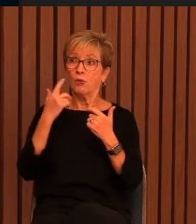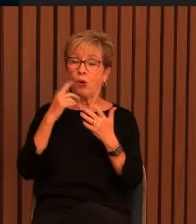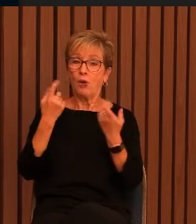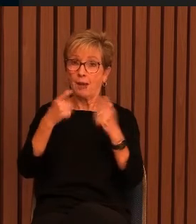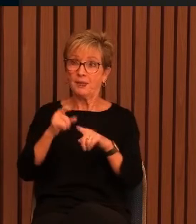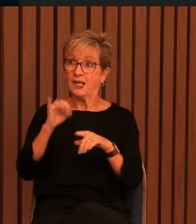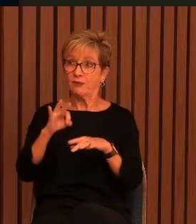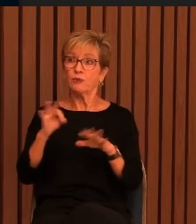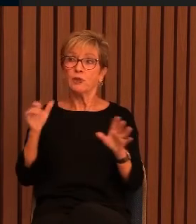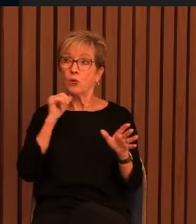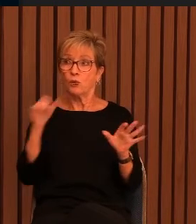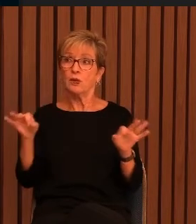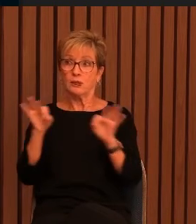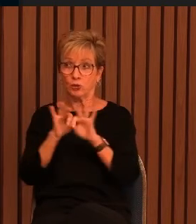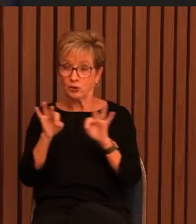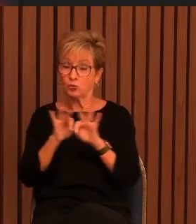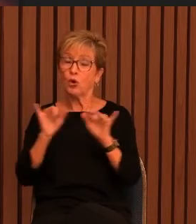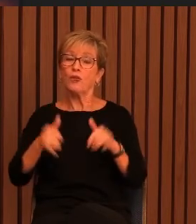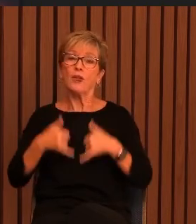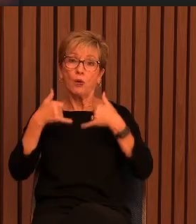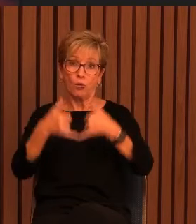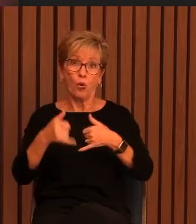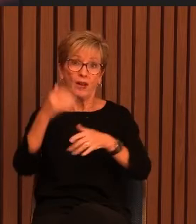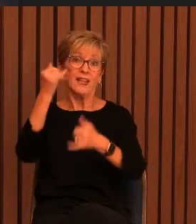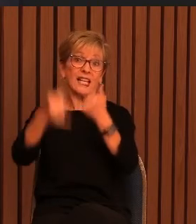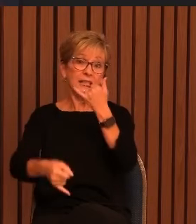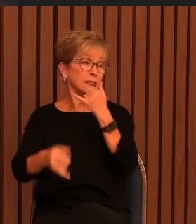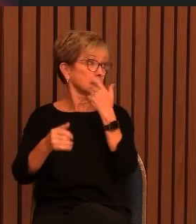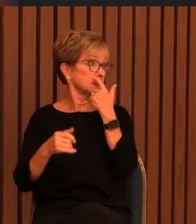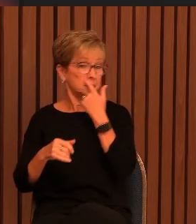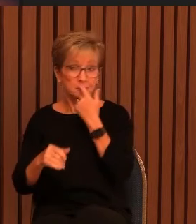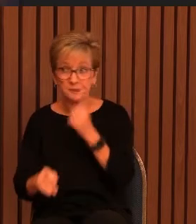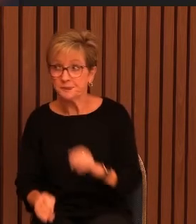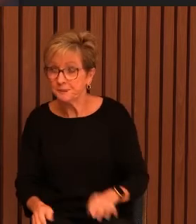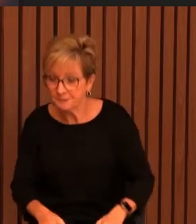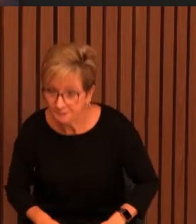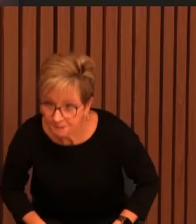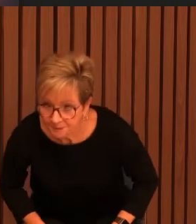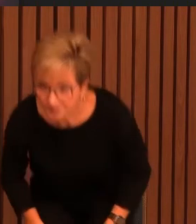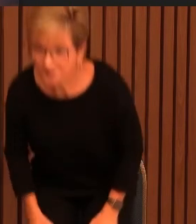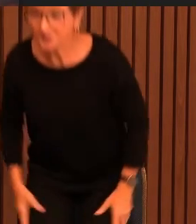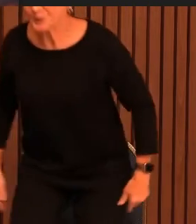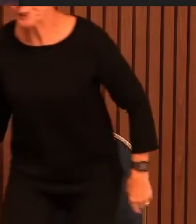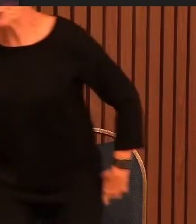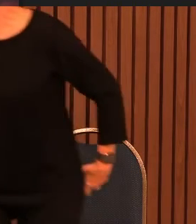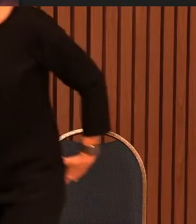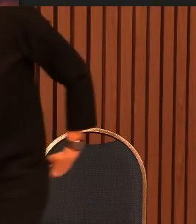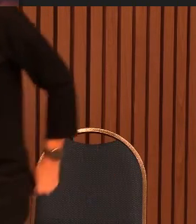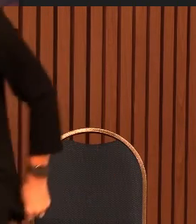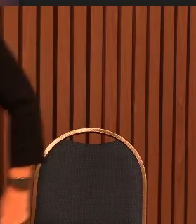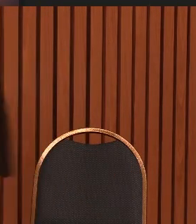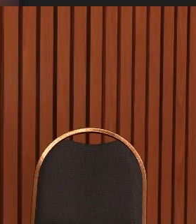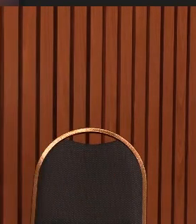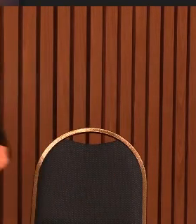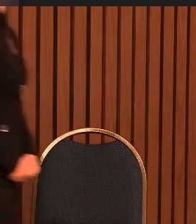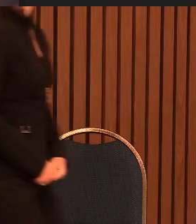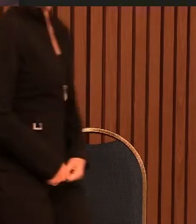it's the right one. Thank you. Any other questions, comments?